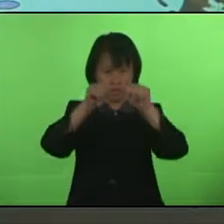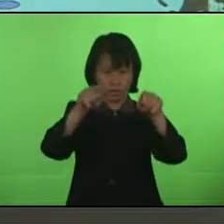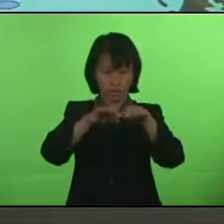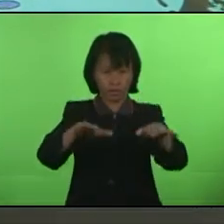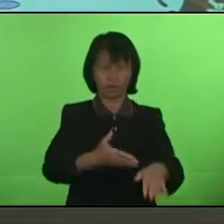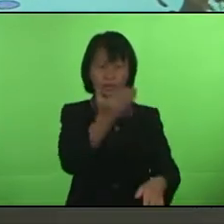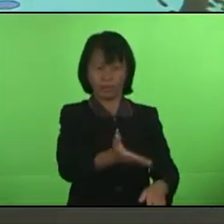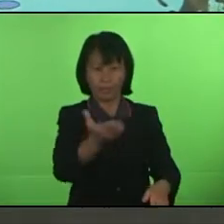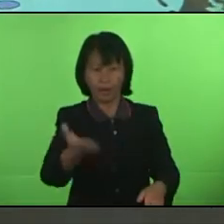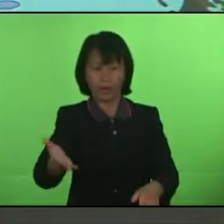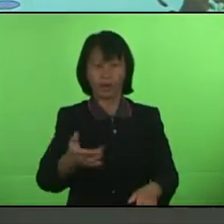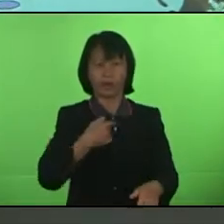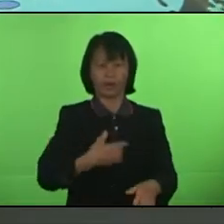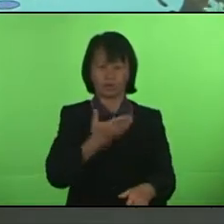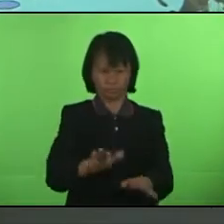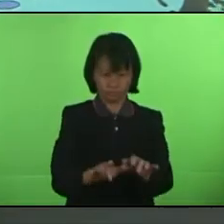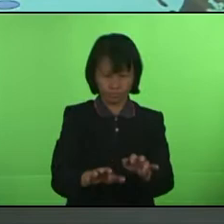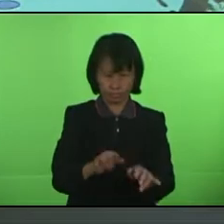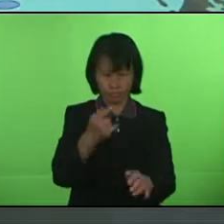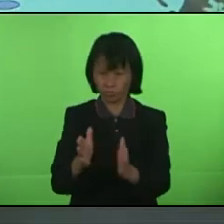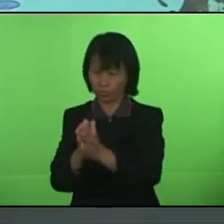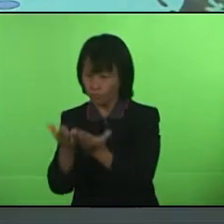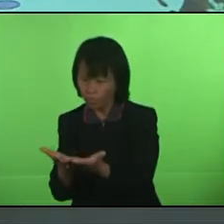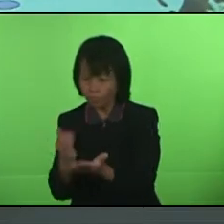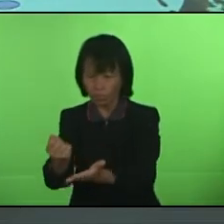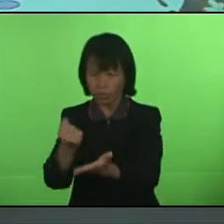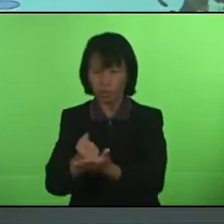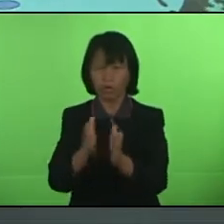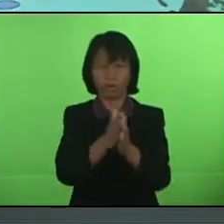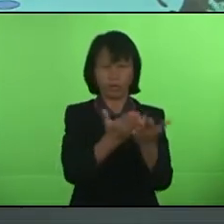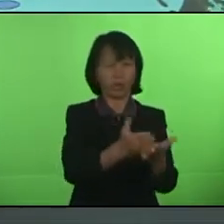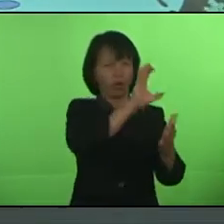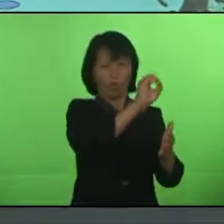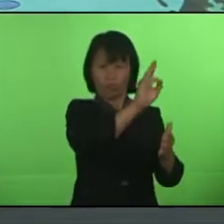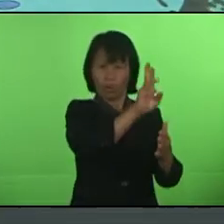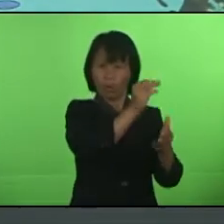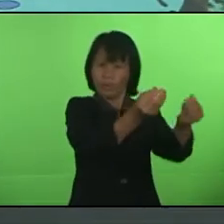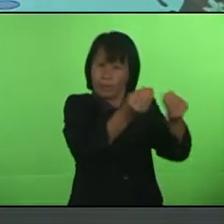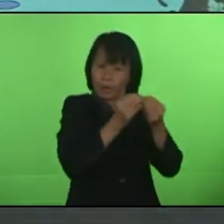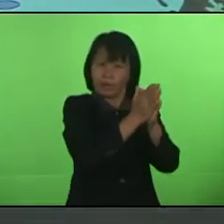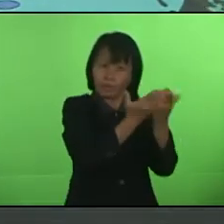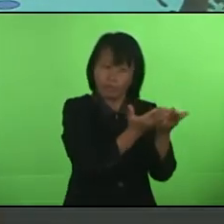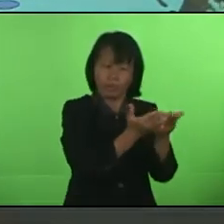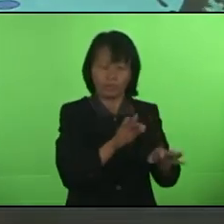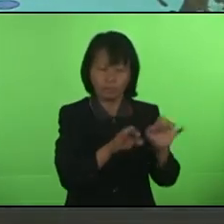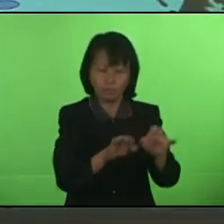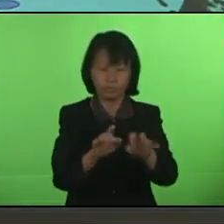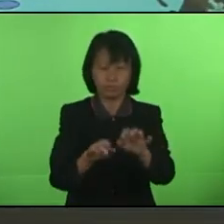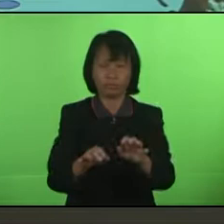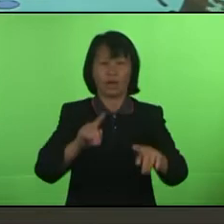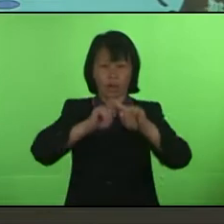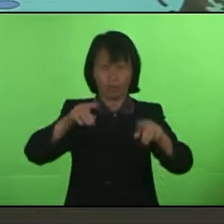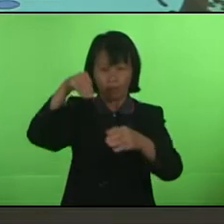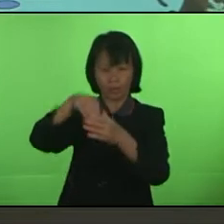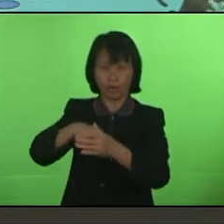materials, resources, and tools available for you and provided by OUM. Okay, this one, online learning,